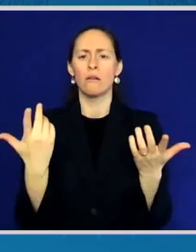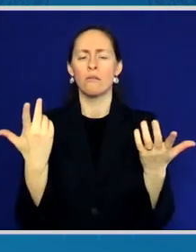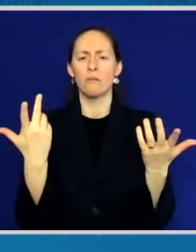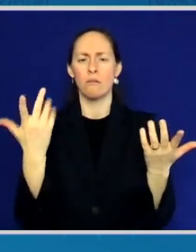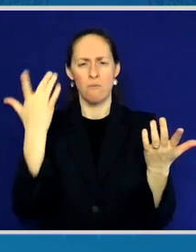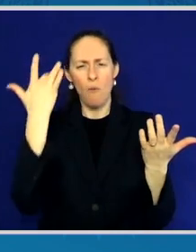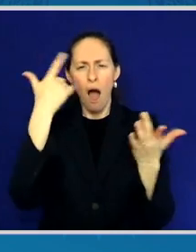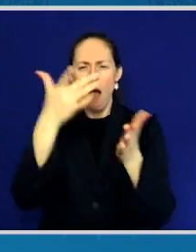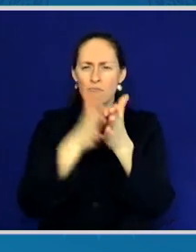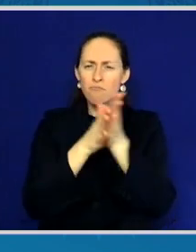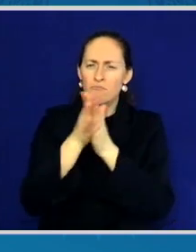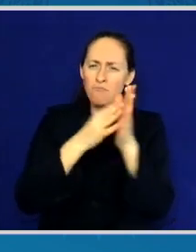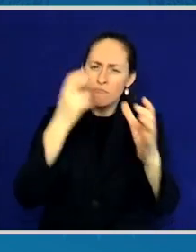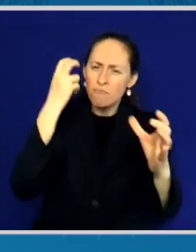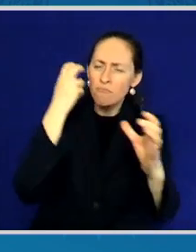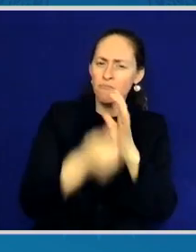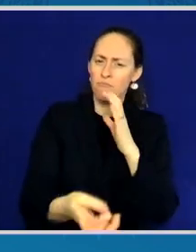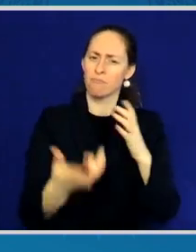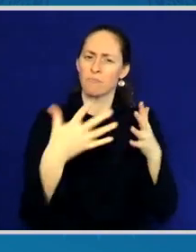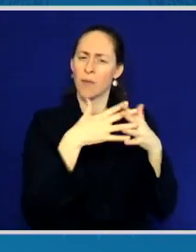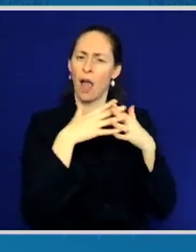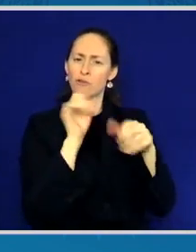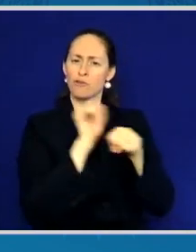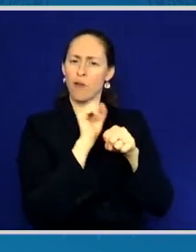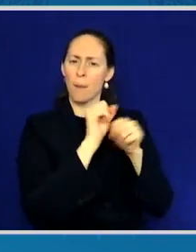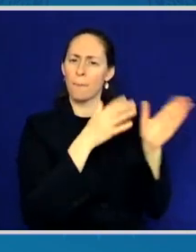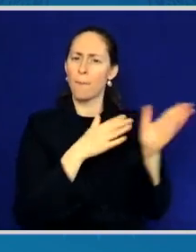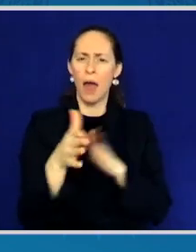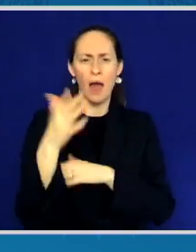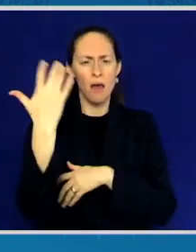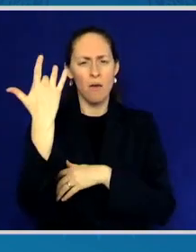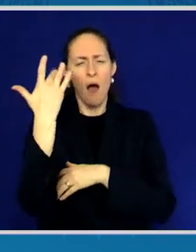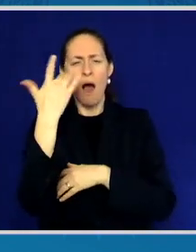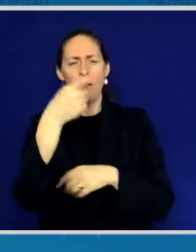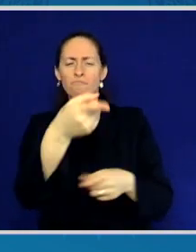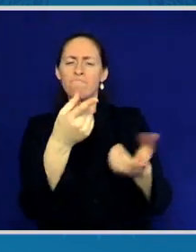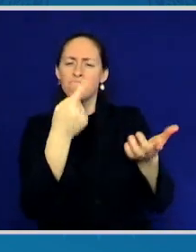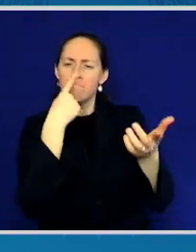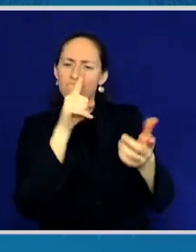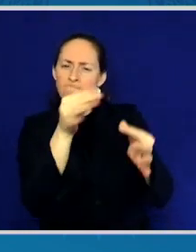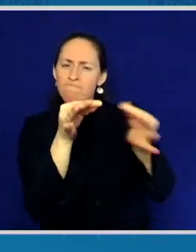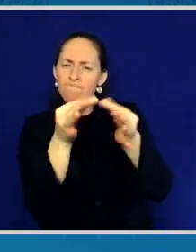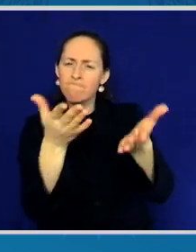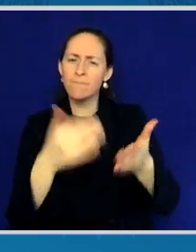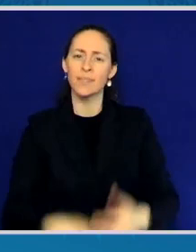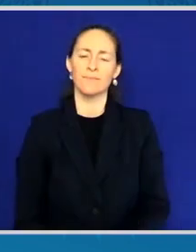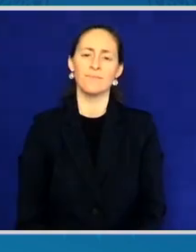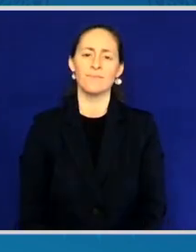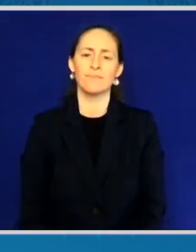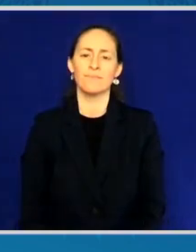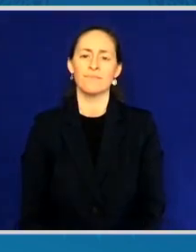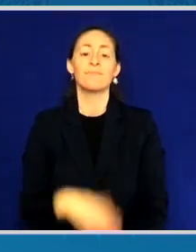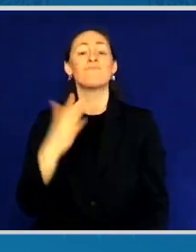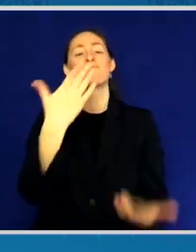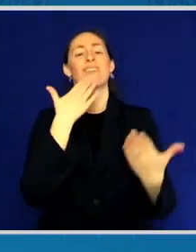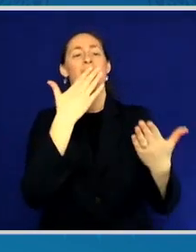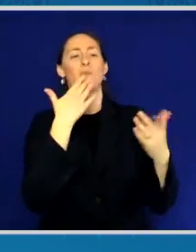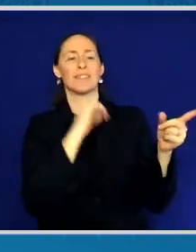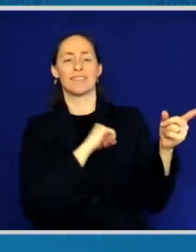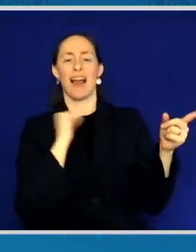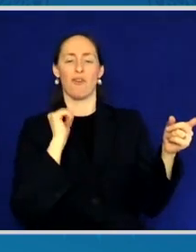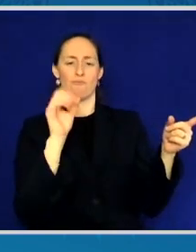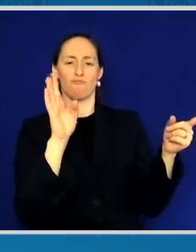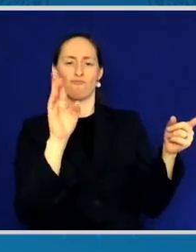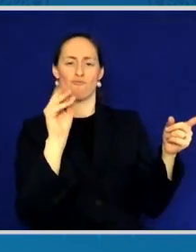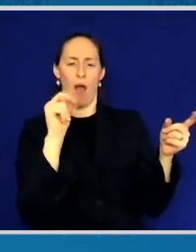much interest in the American Jobs Plan? And what it will mean to this community? Thank you, Senator Brown. I'm delighted to do that.